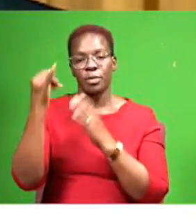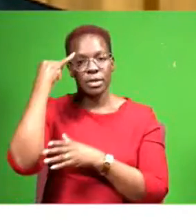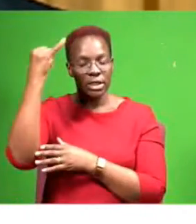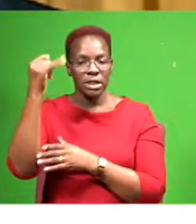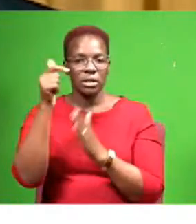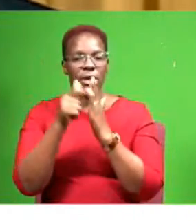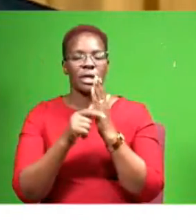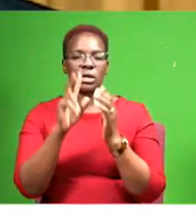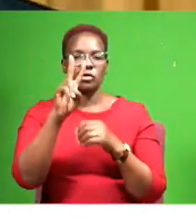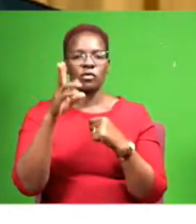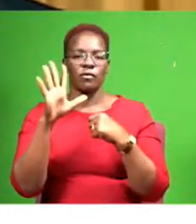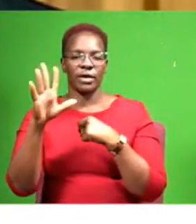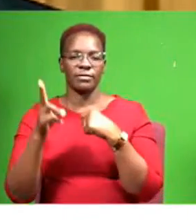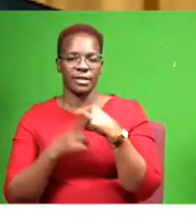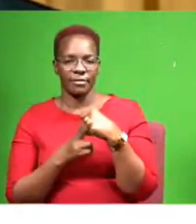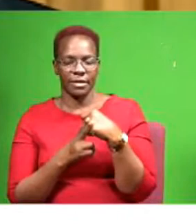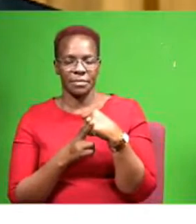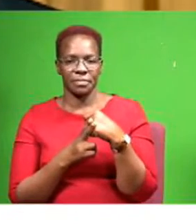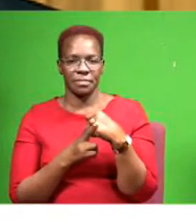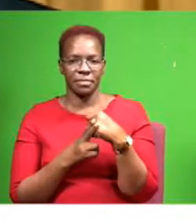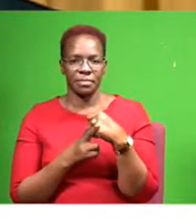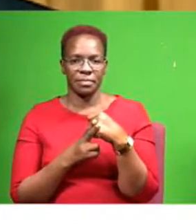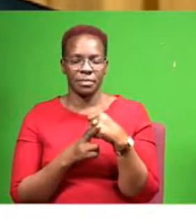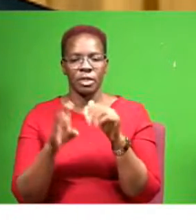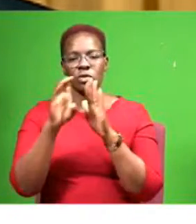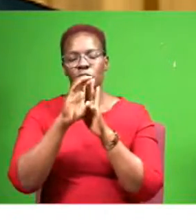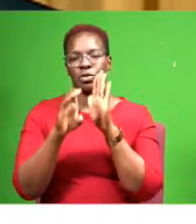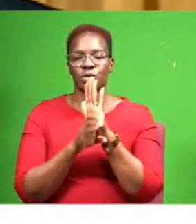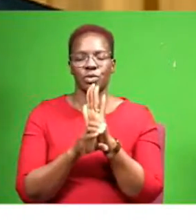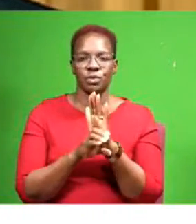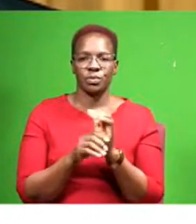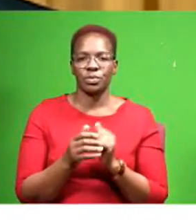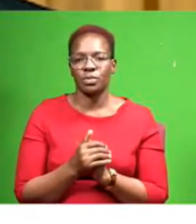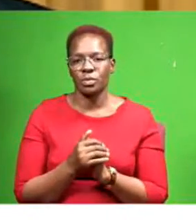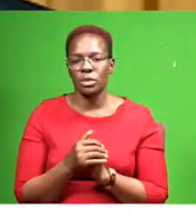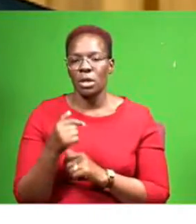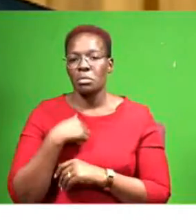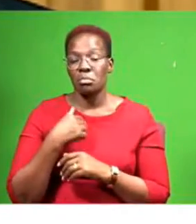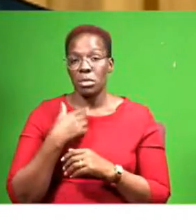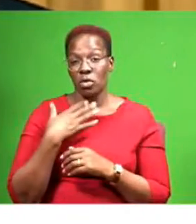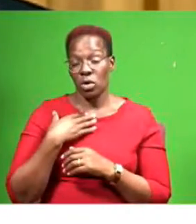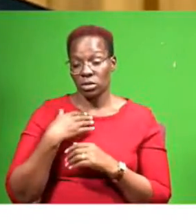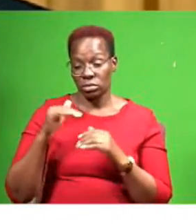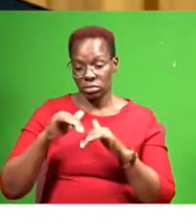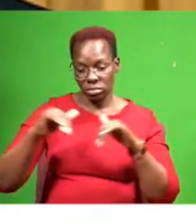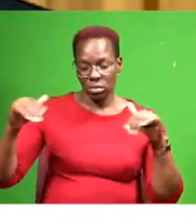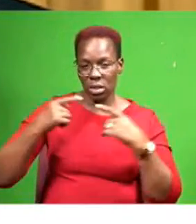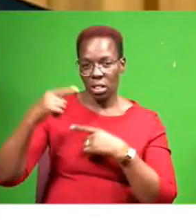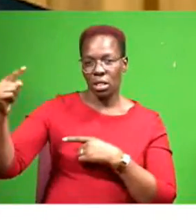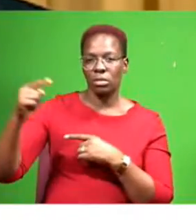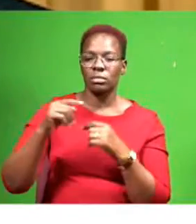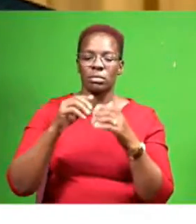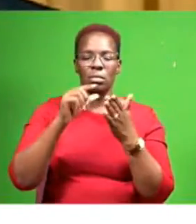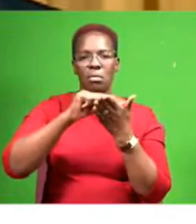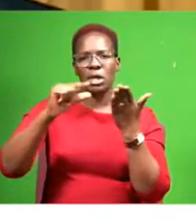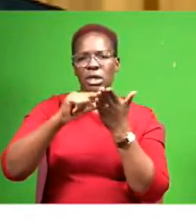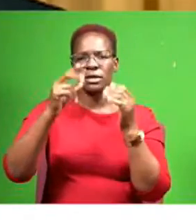under 257 of the Constitution. I would set aside the declaration at paragraph 784,